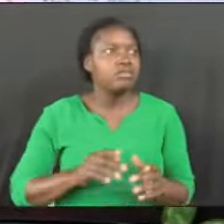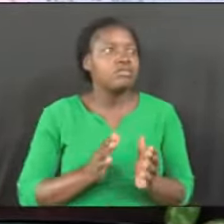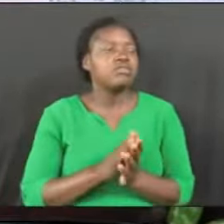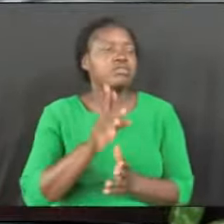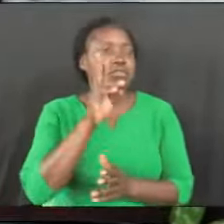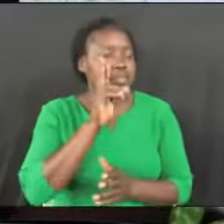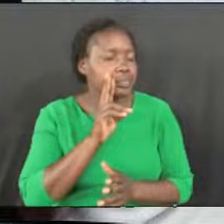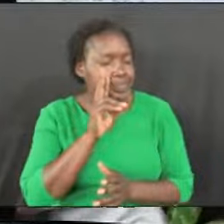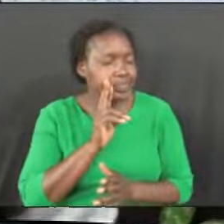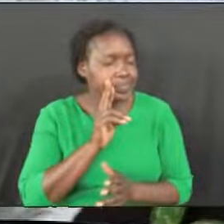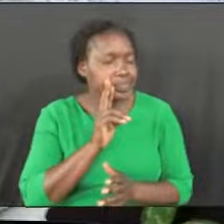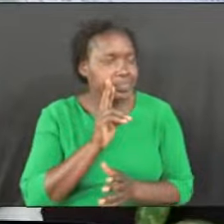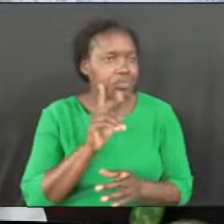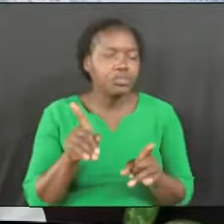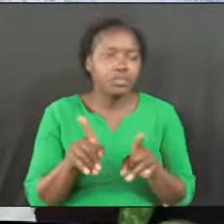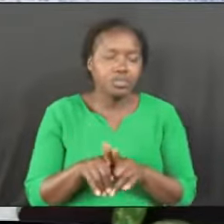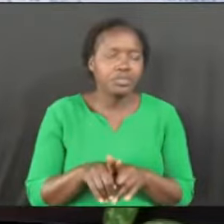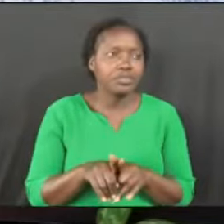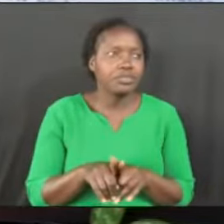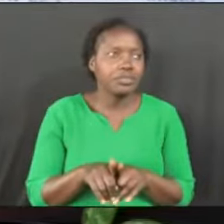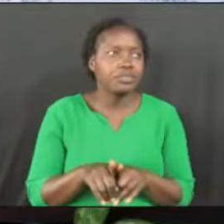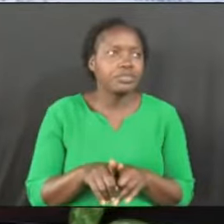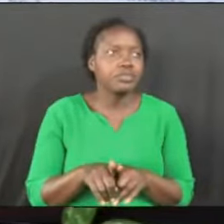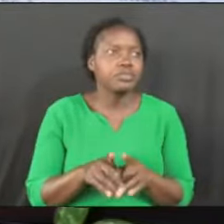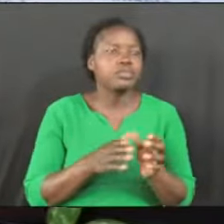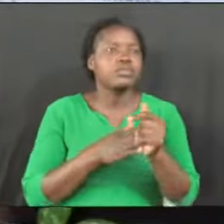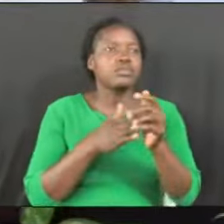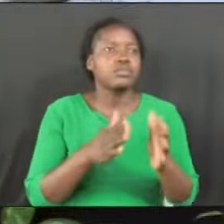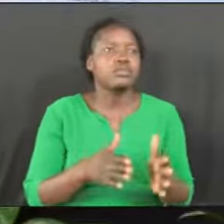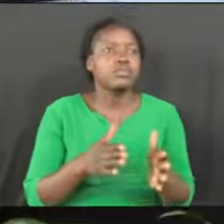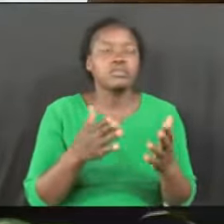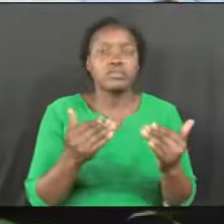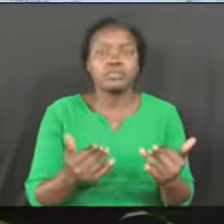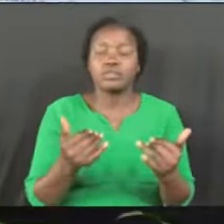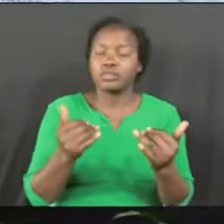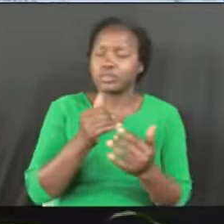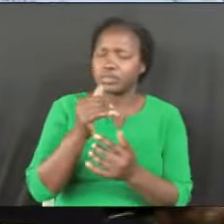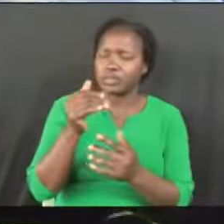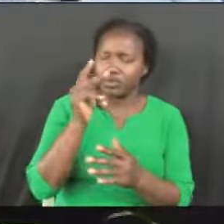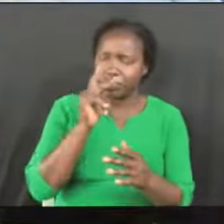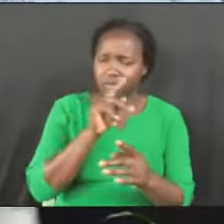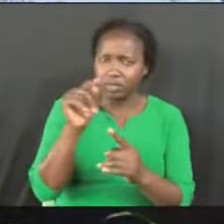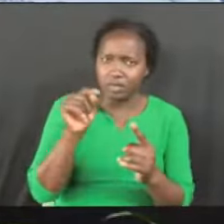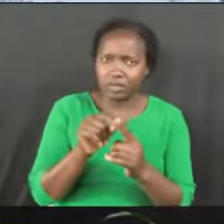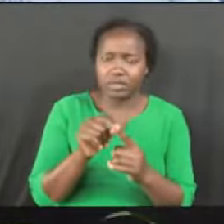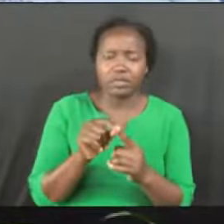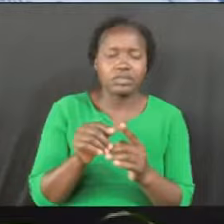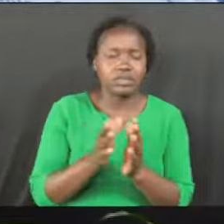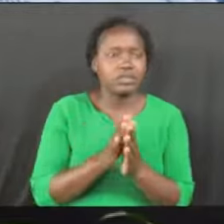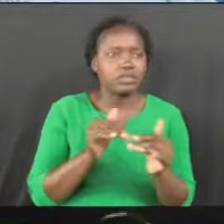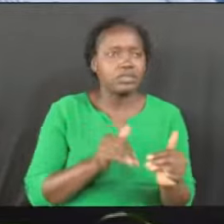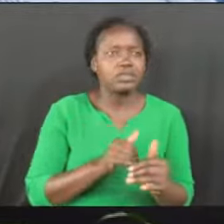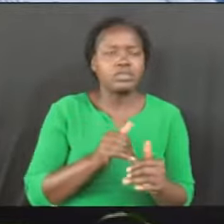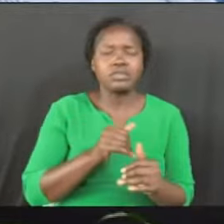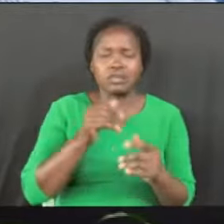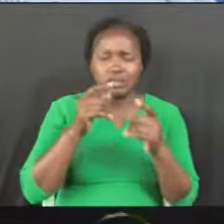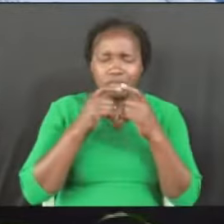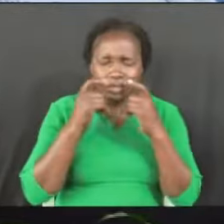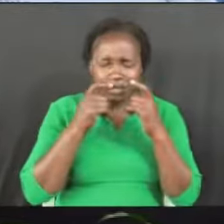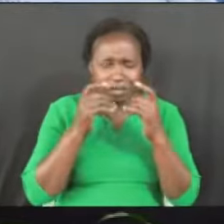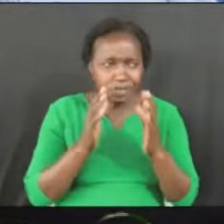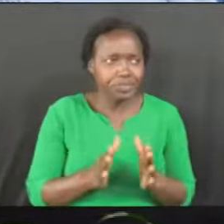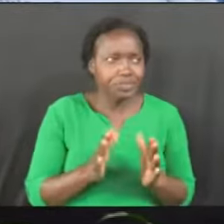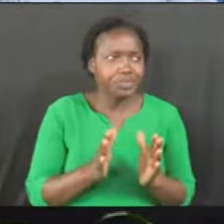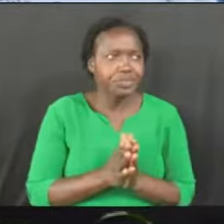uncle are wicked. And now he perpetuates the wickedness. He does